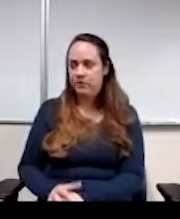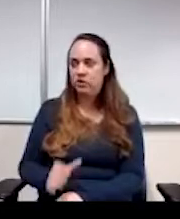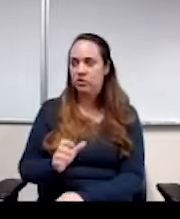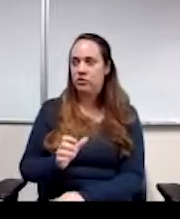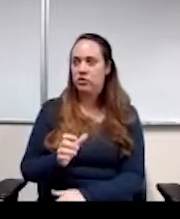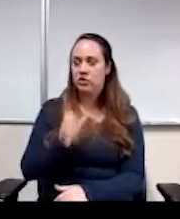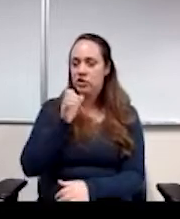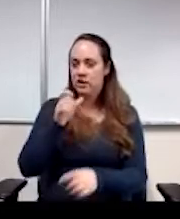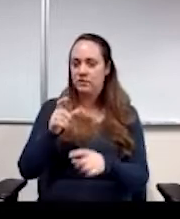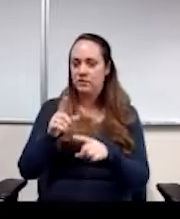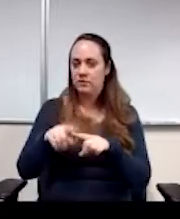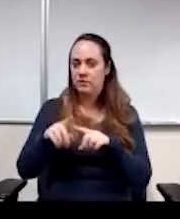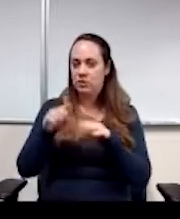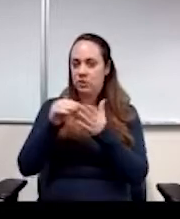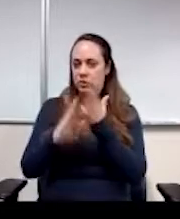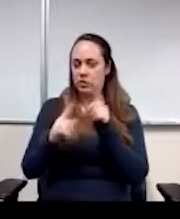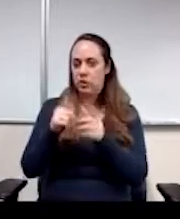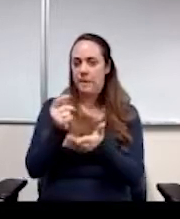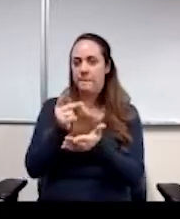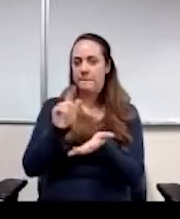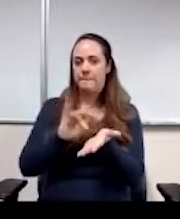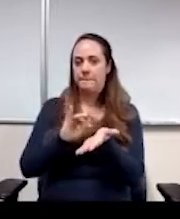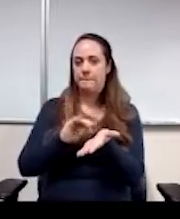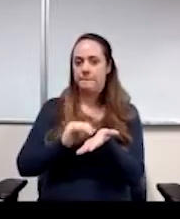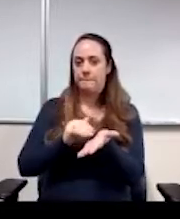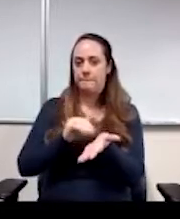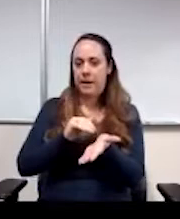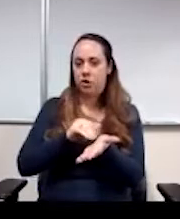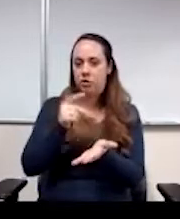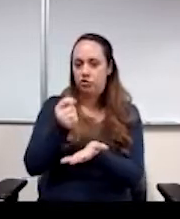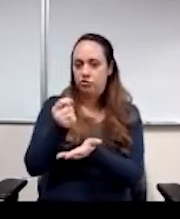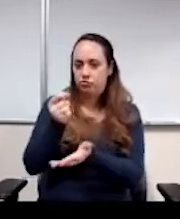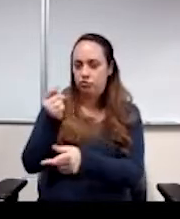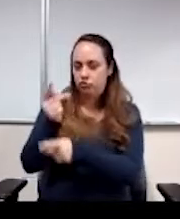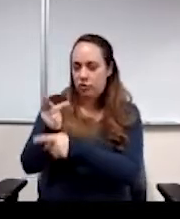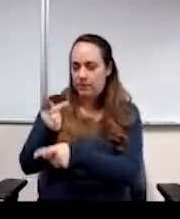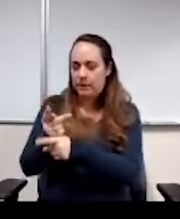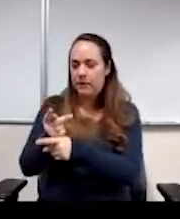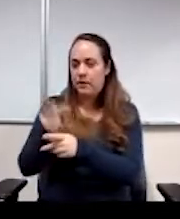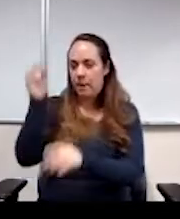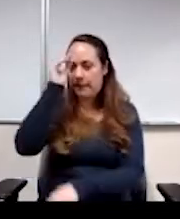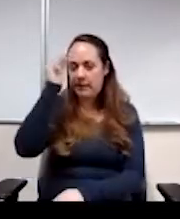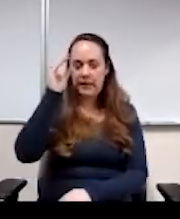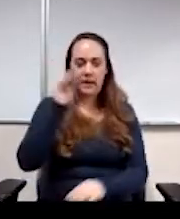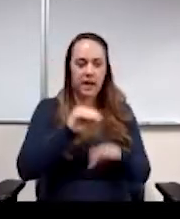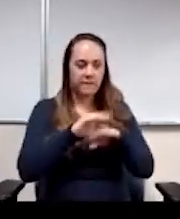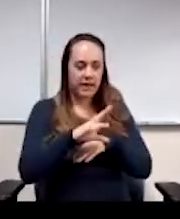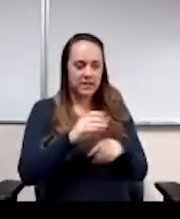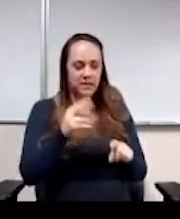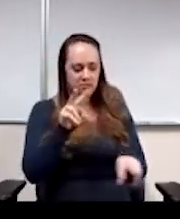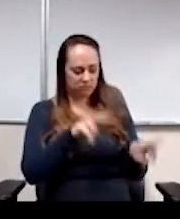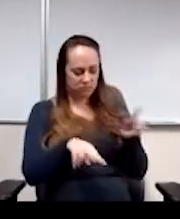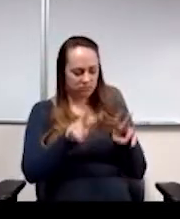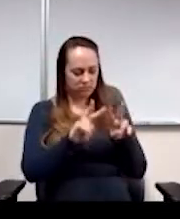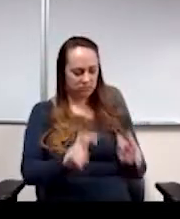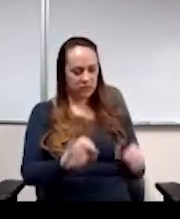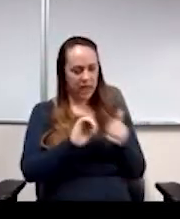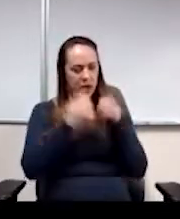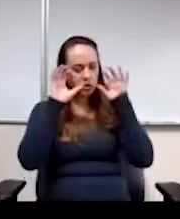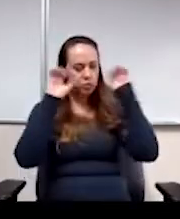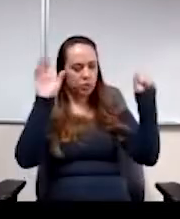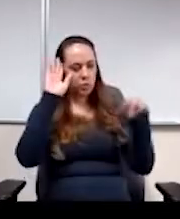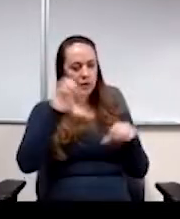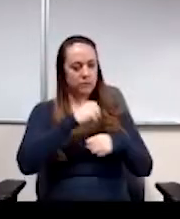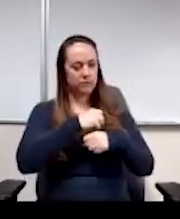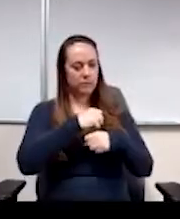subject students to any kind of medical treatment, medical opinion, medical advice. And just looking at that and wondering like how the superintendent would make